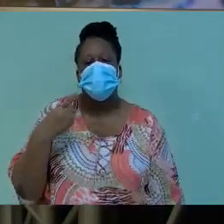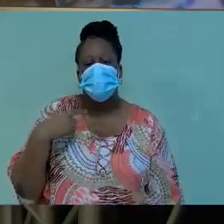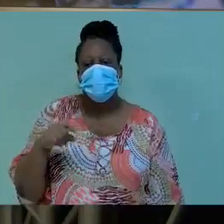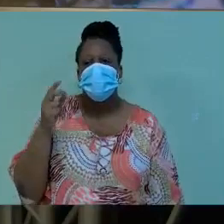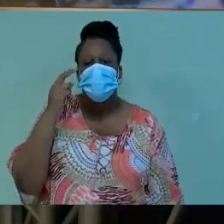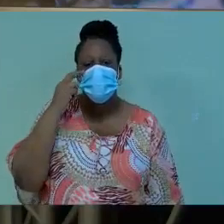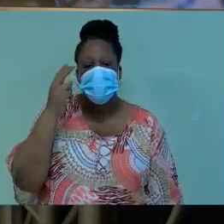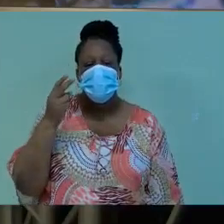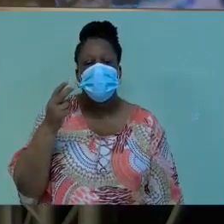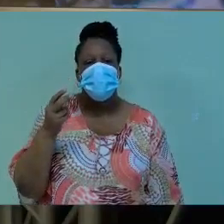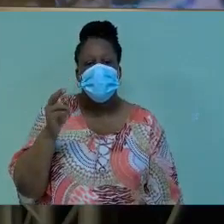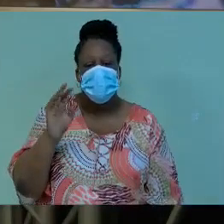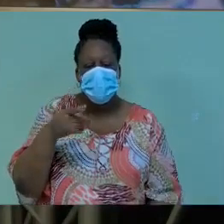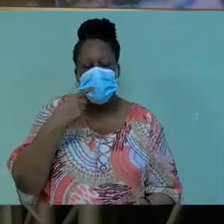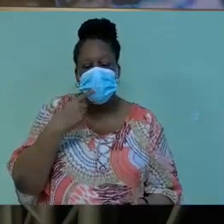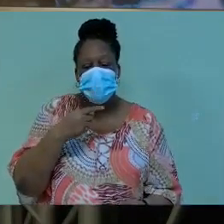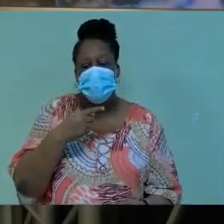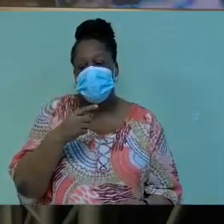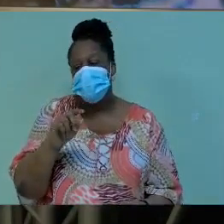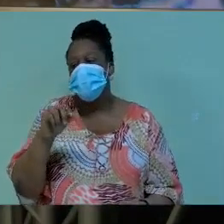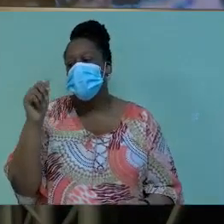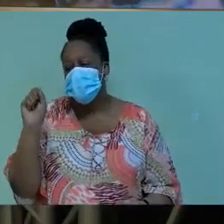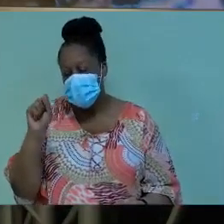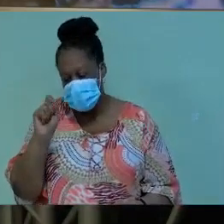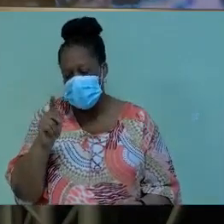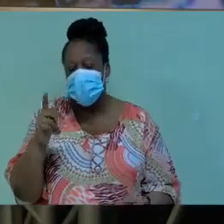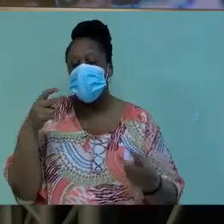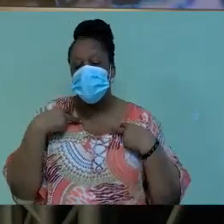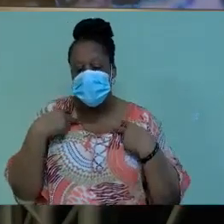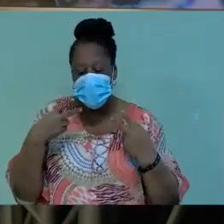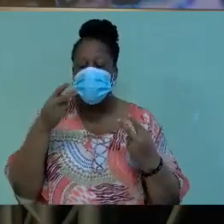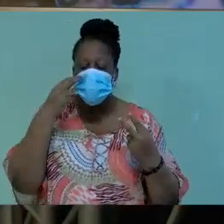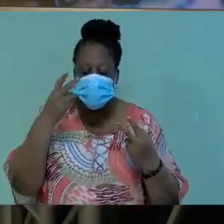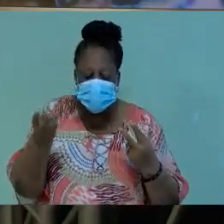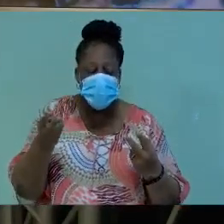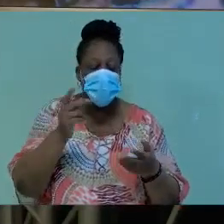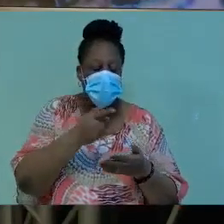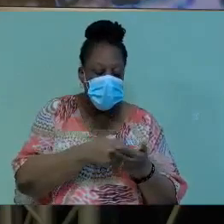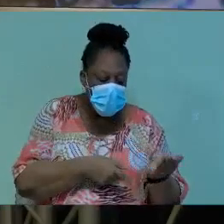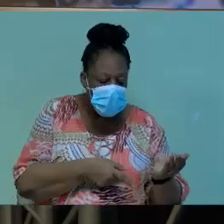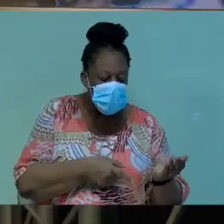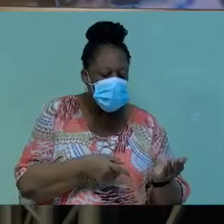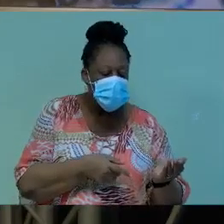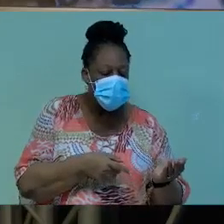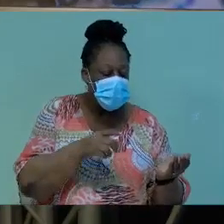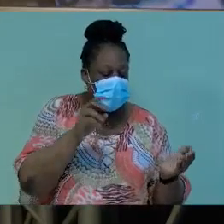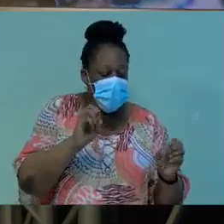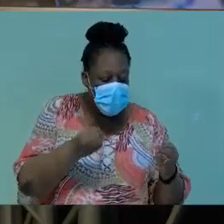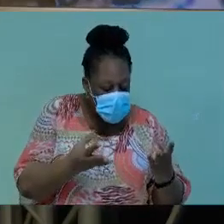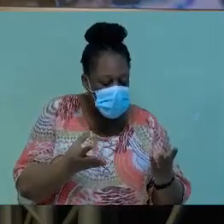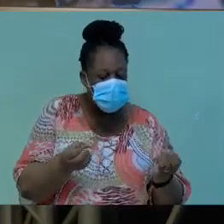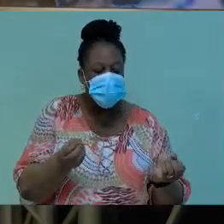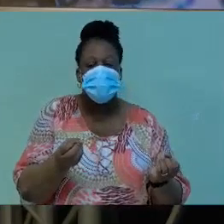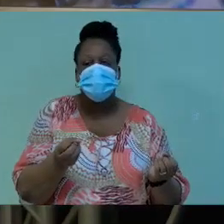and completed their report on that very same day. The objective was to verify the items donated to the